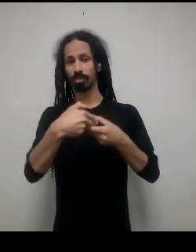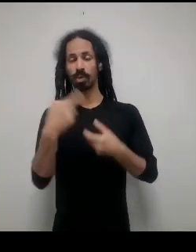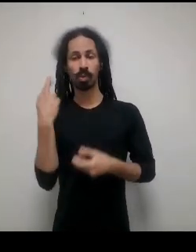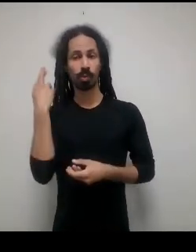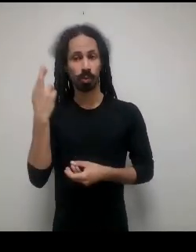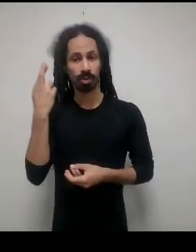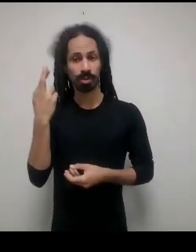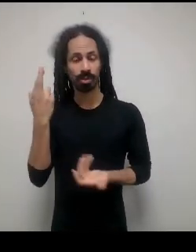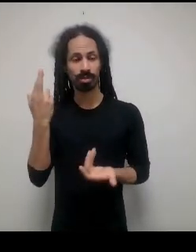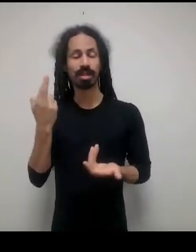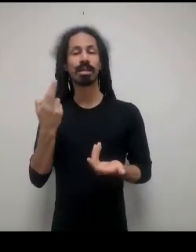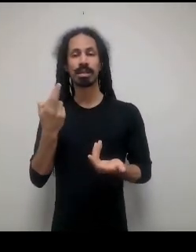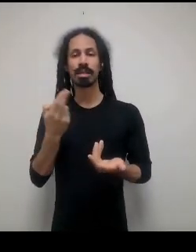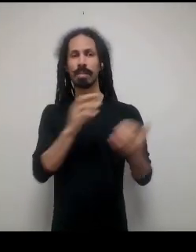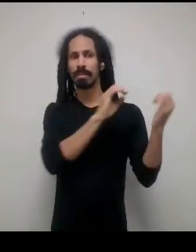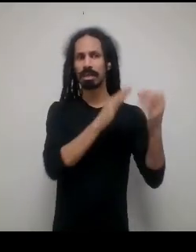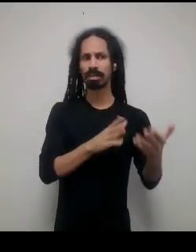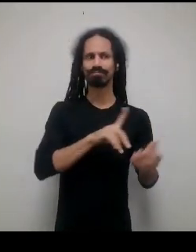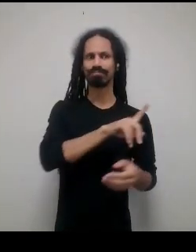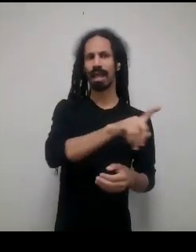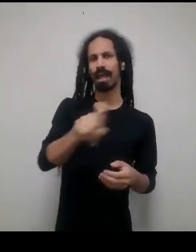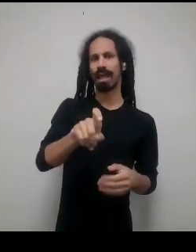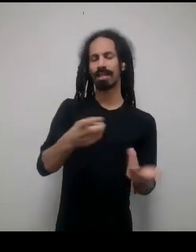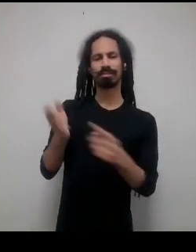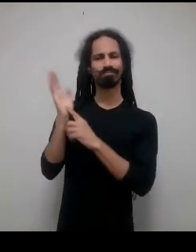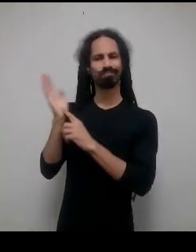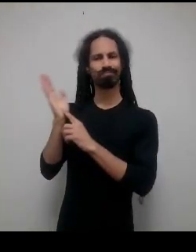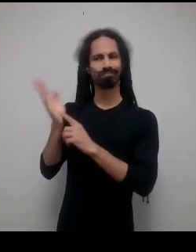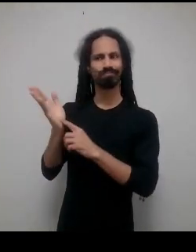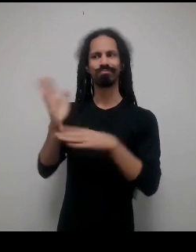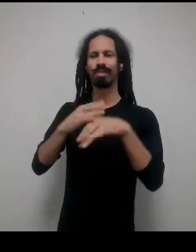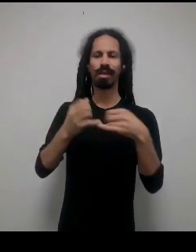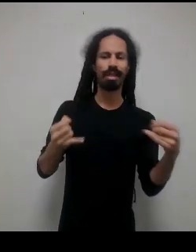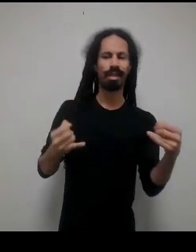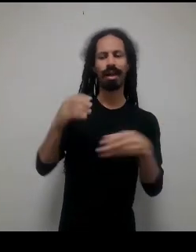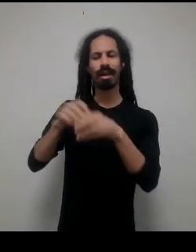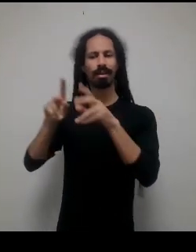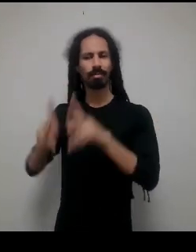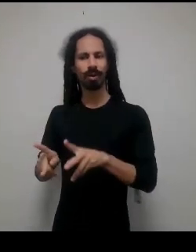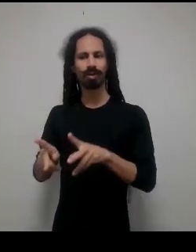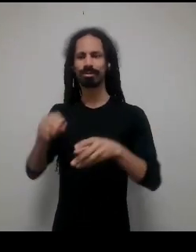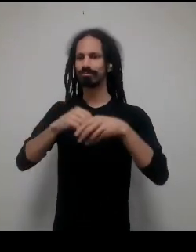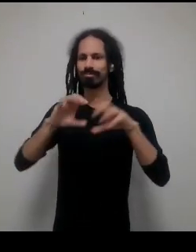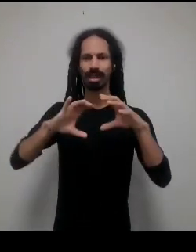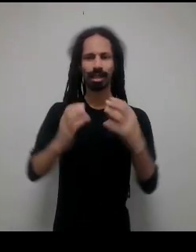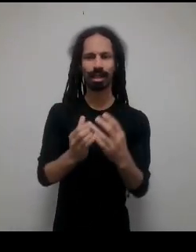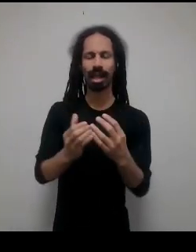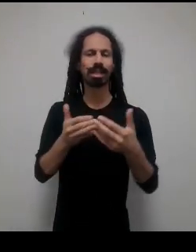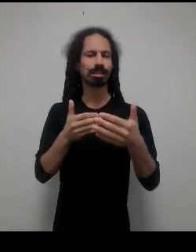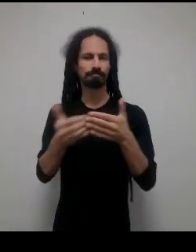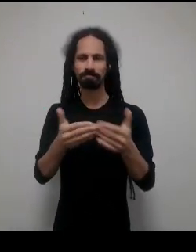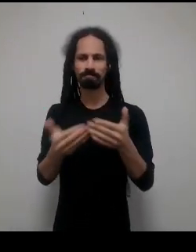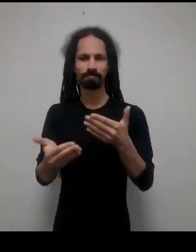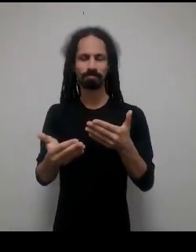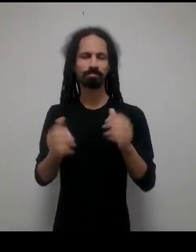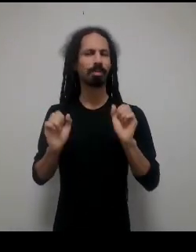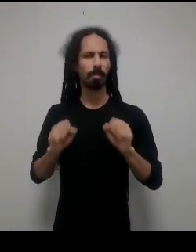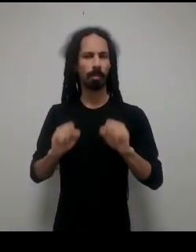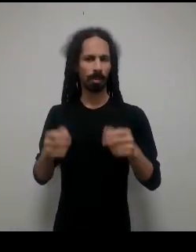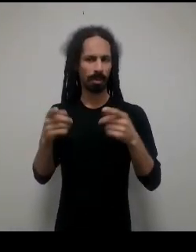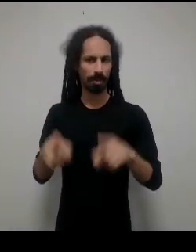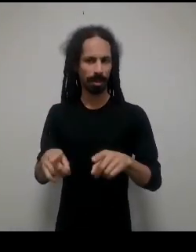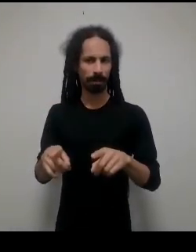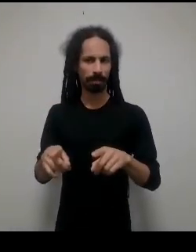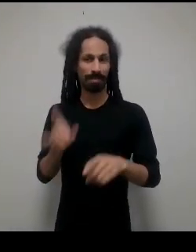an online or a public presentation or in-class presentation in one of your classes. These assignments